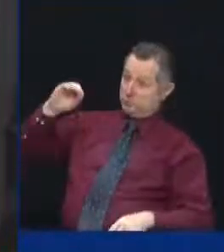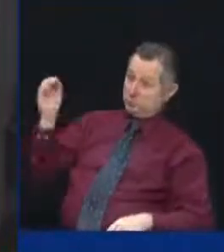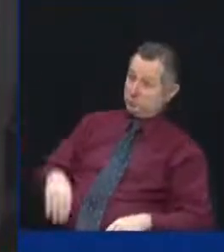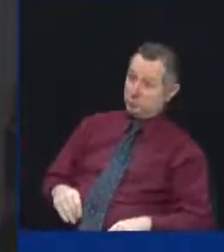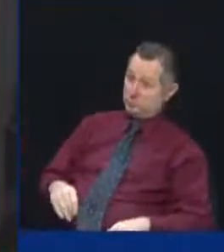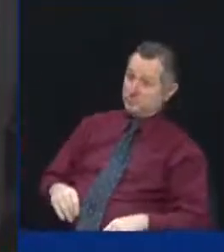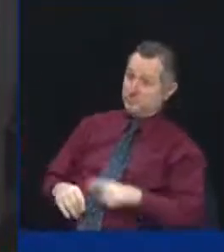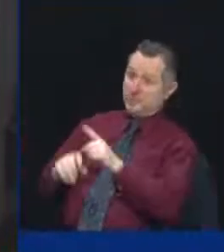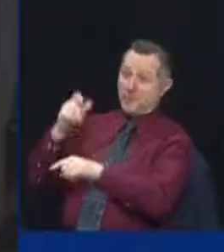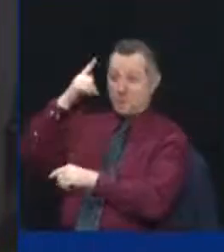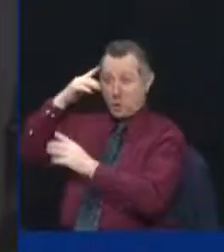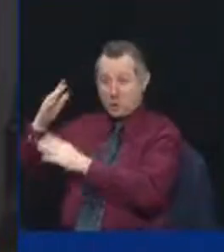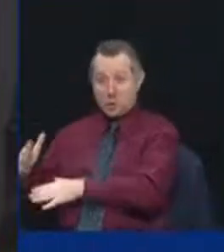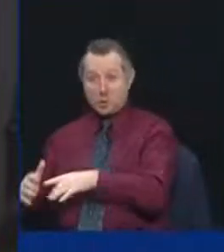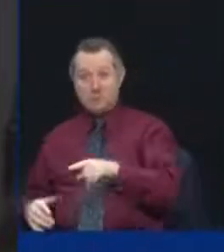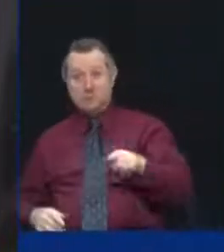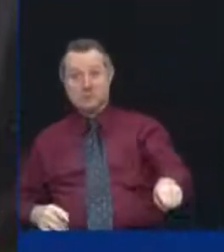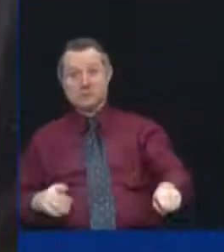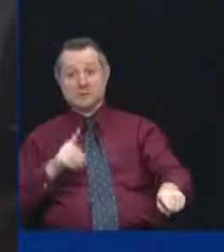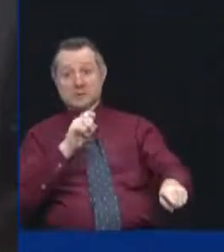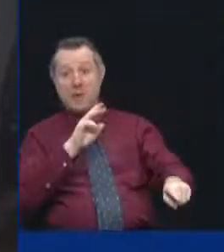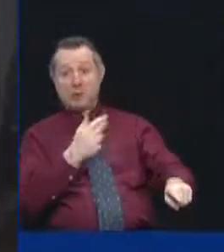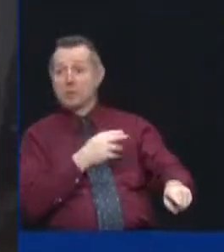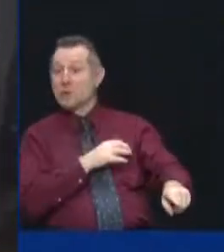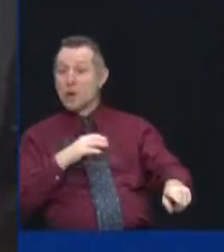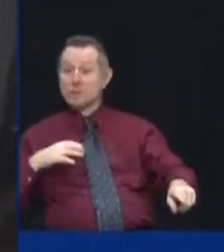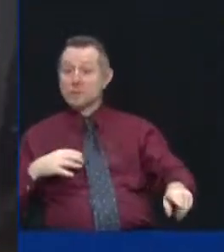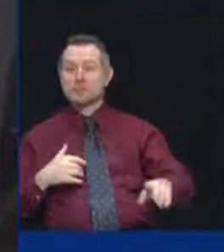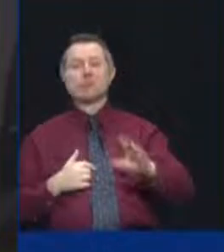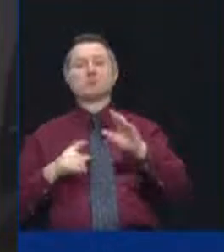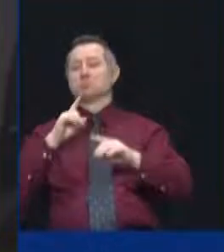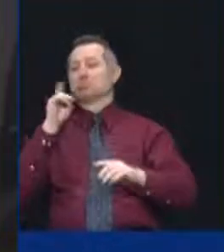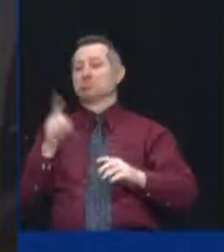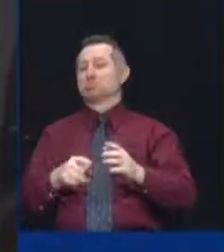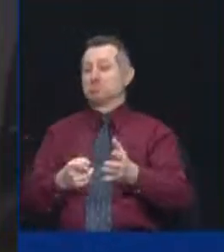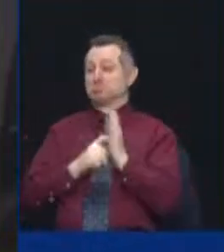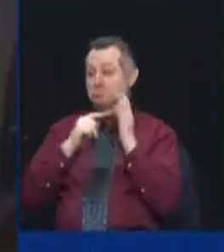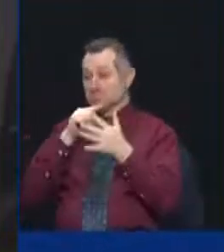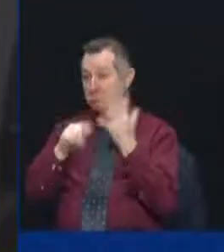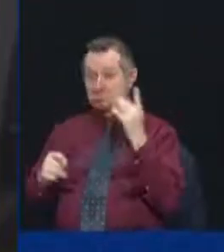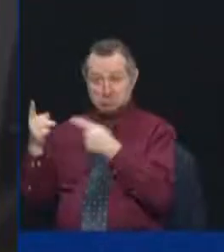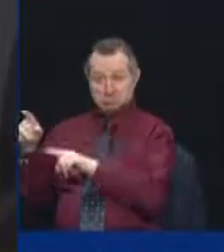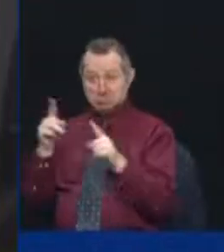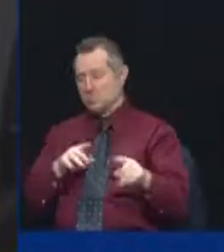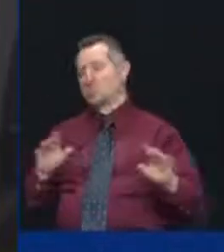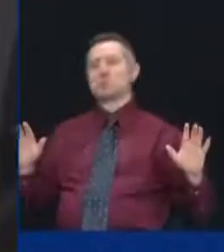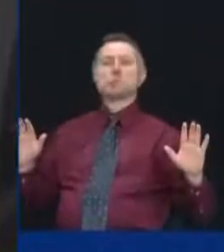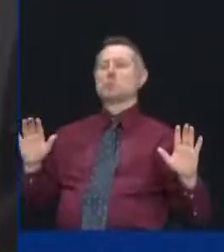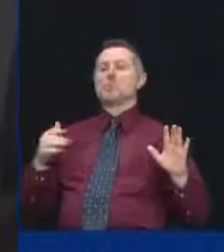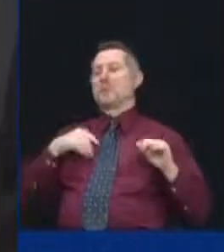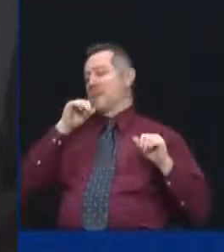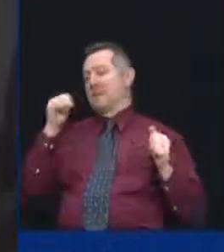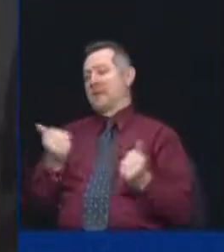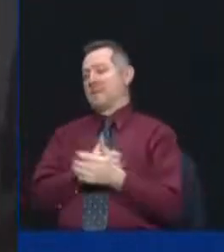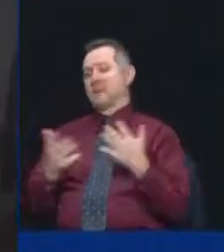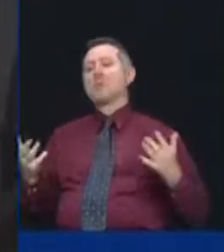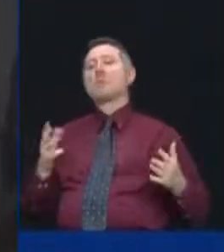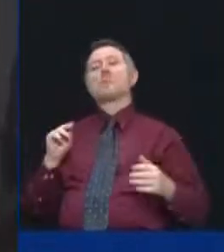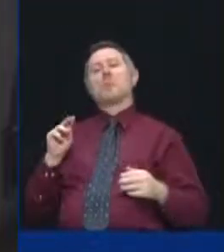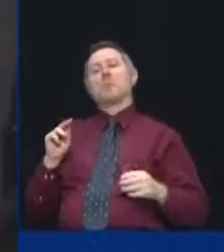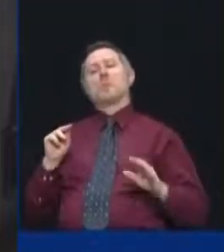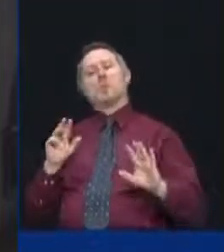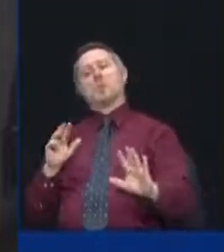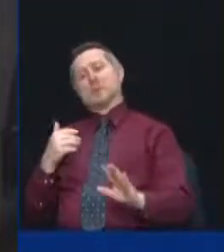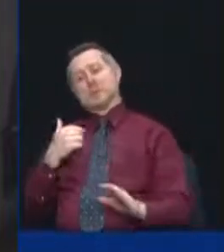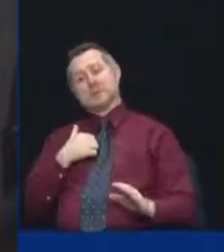have mandated, but generally speaking, we think a gradual return is appropriate in light of some